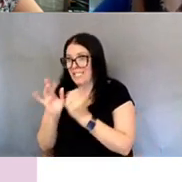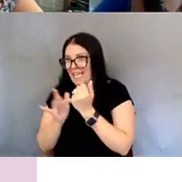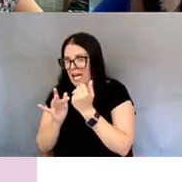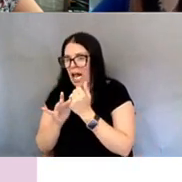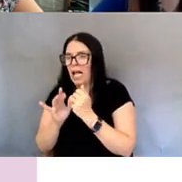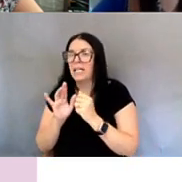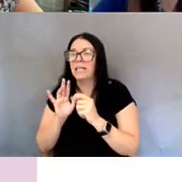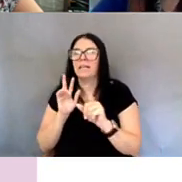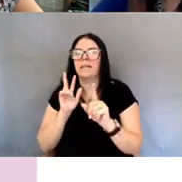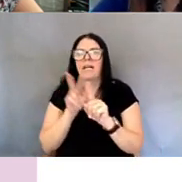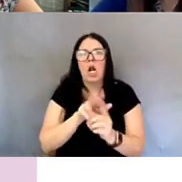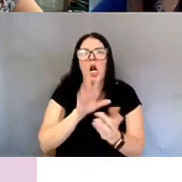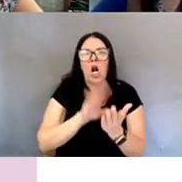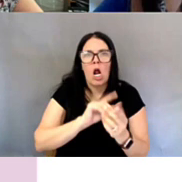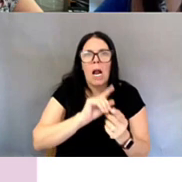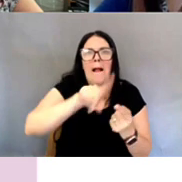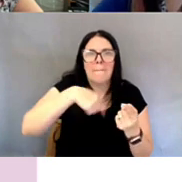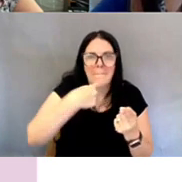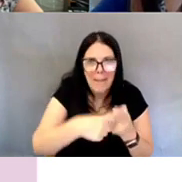seconds or so to type it up.